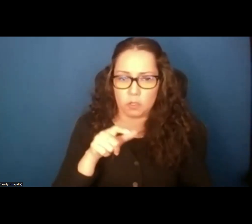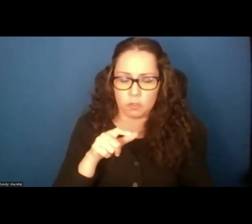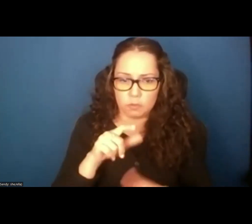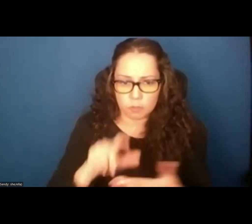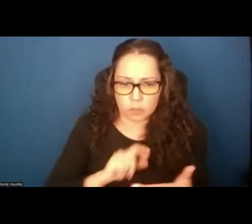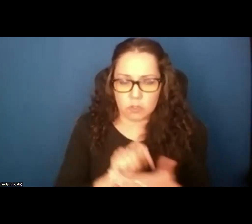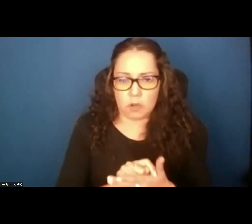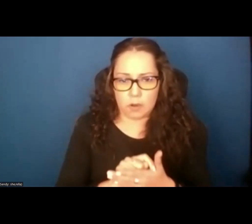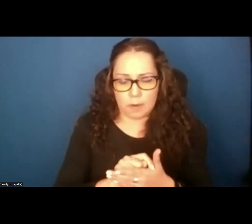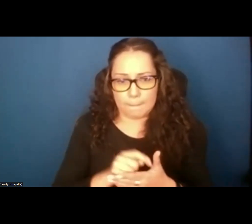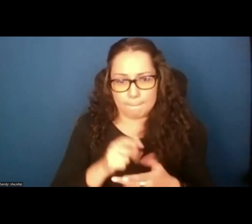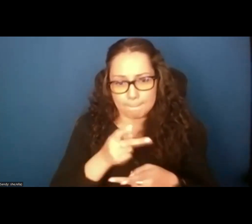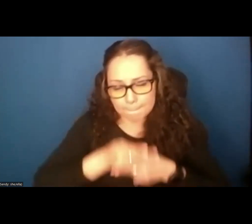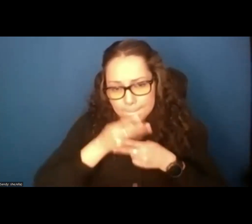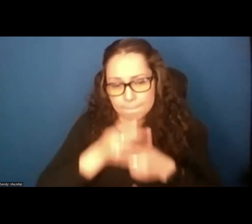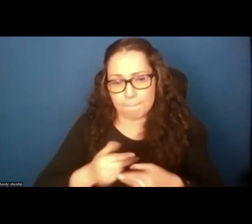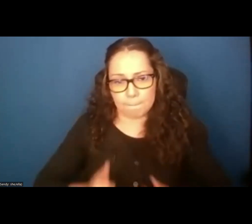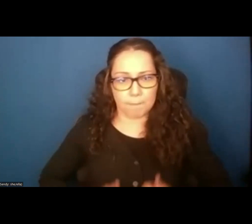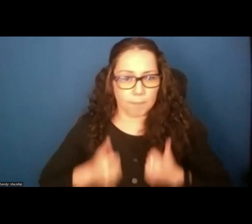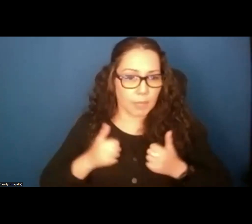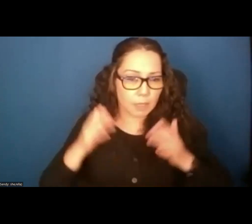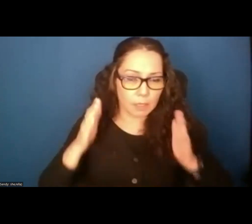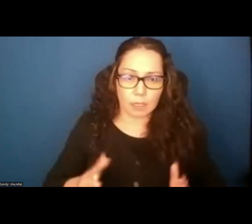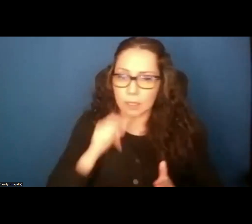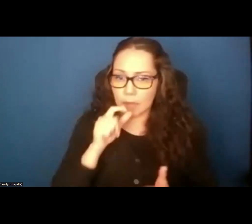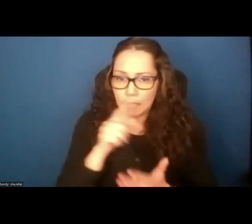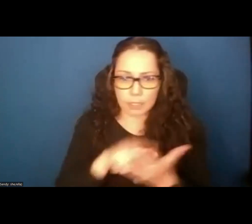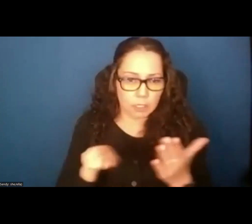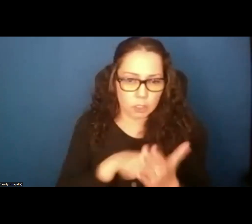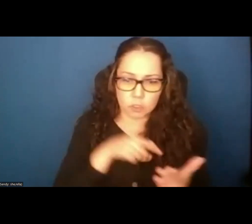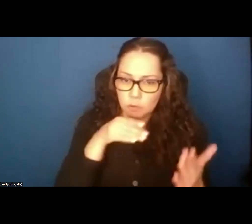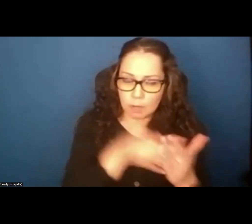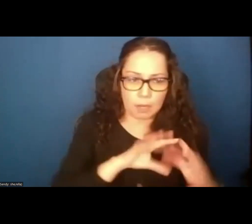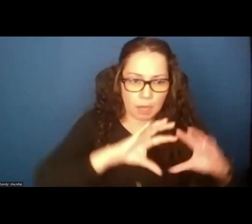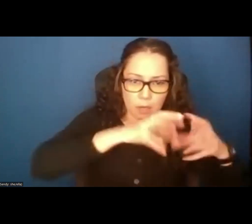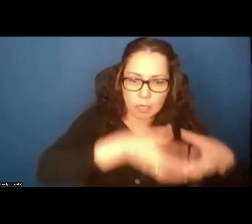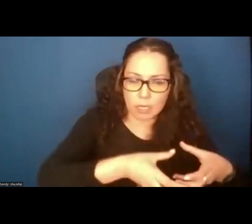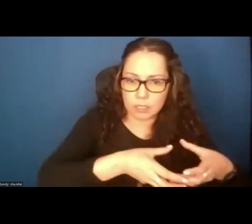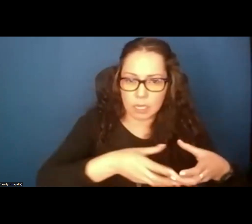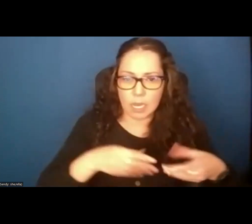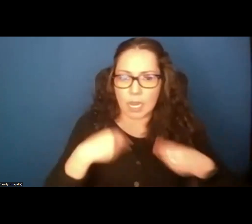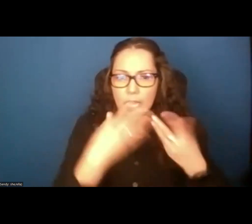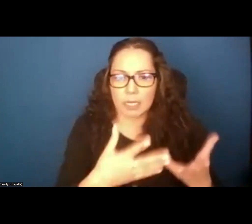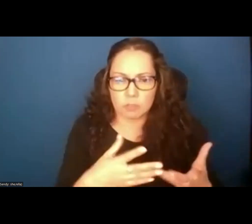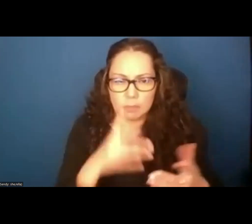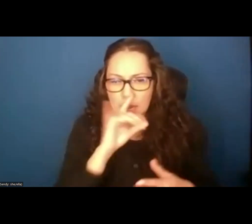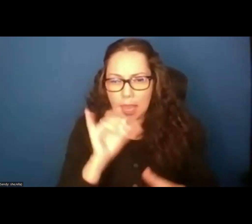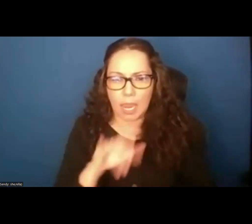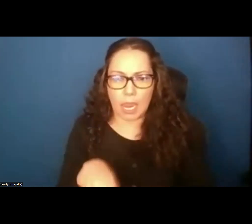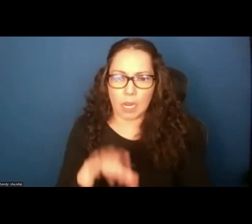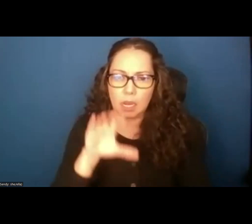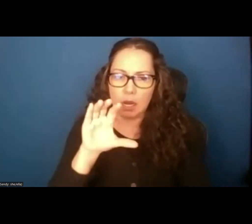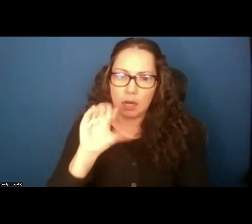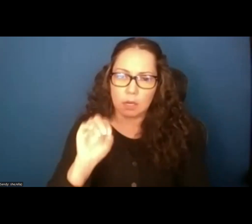not discriminate against a whole class of people and treat them like cockroaches. because they happen to be